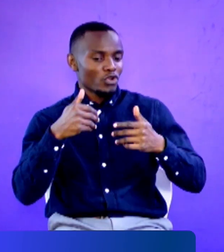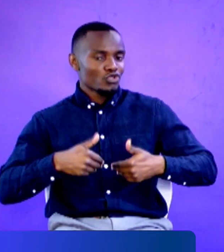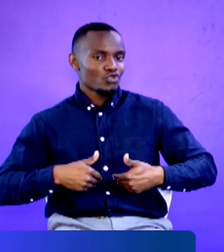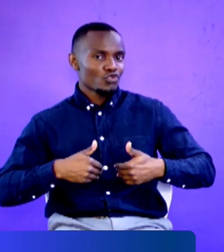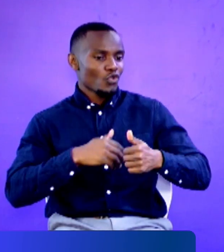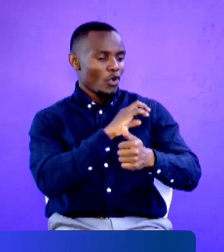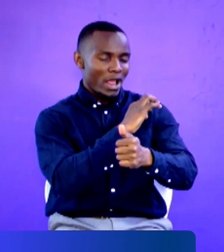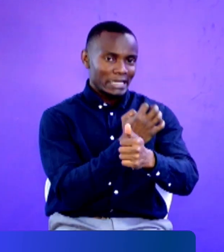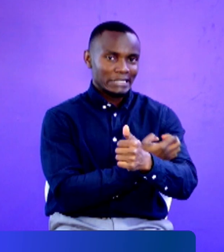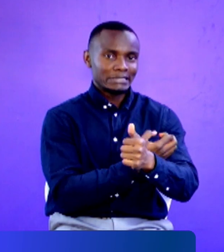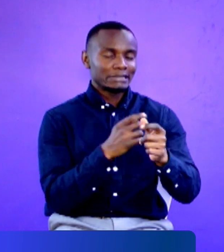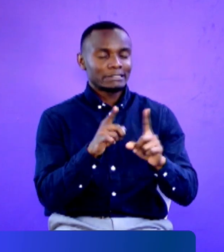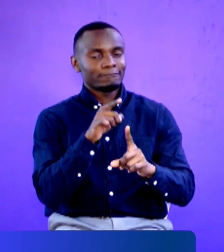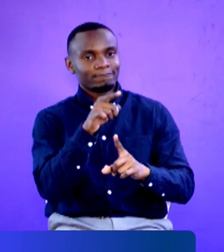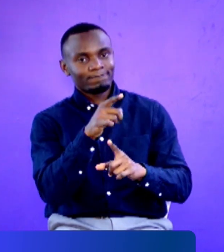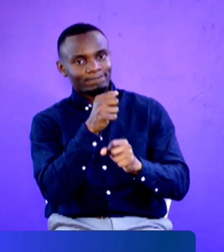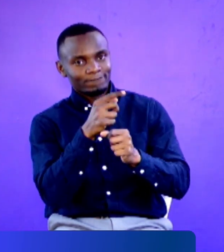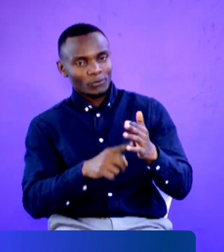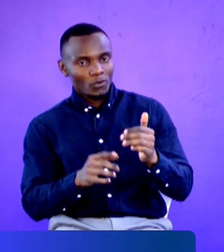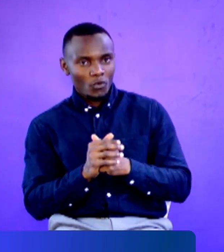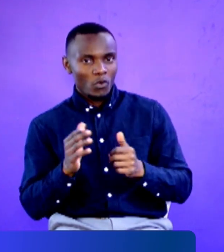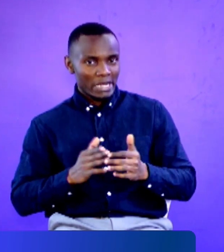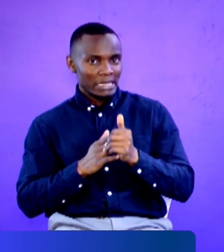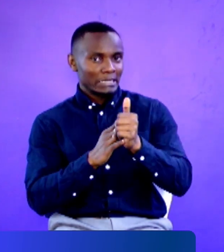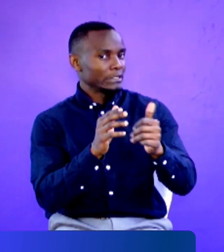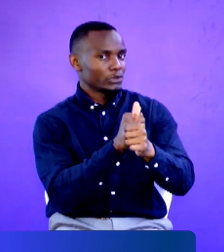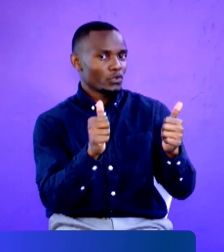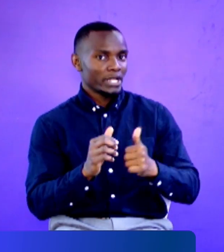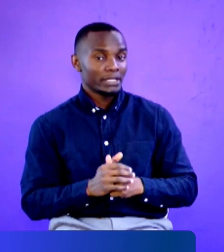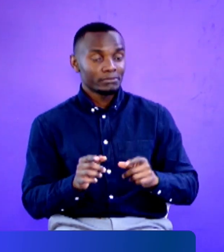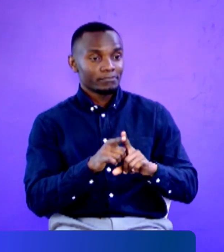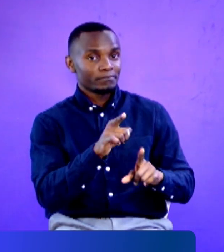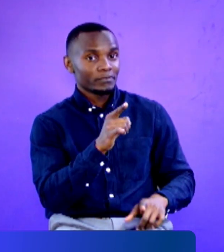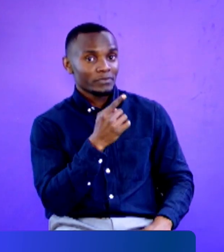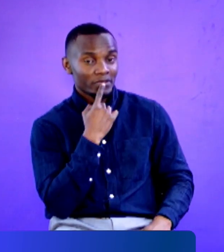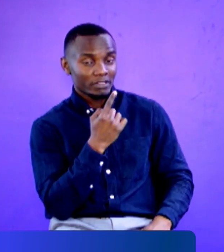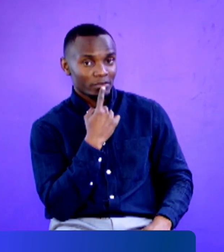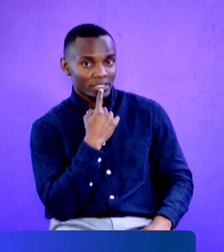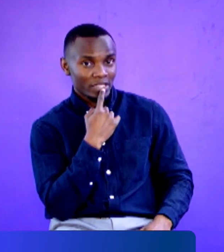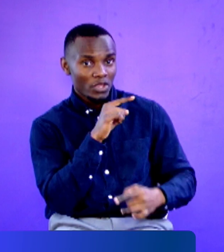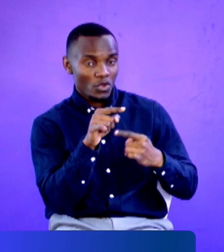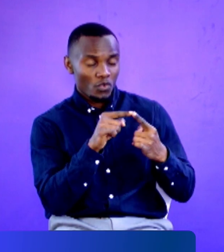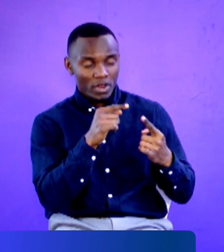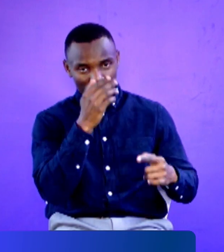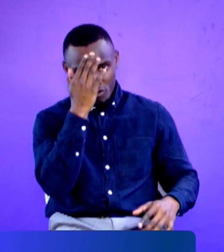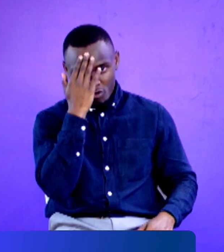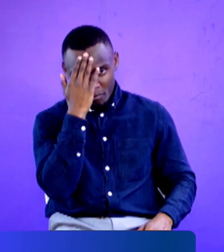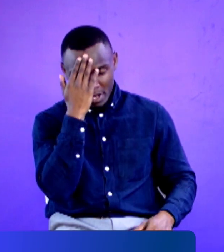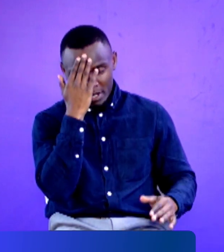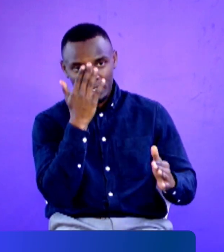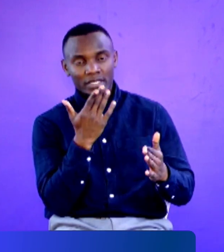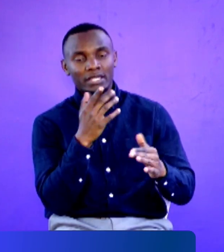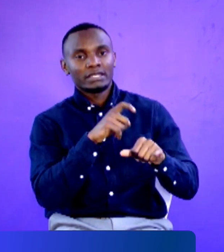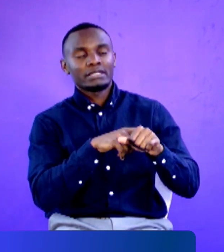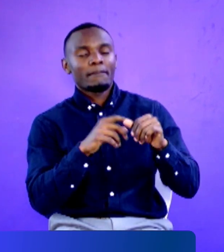his performance-driven leadership style. Speaking at State House, Nairobi, on Monday, during a meeting with leaders from Tharaka